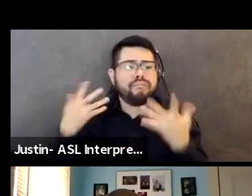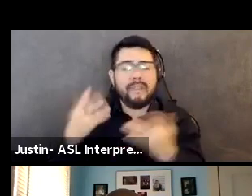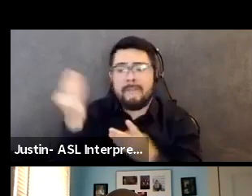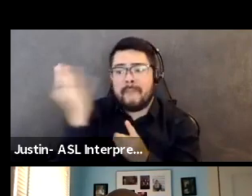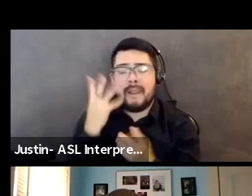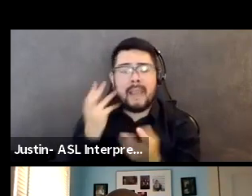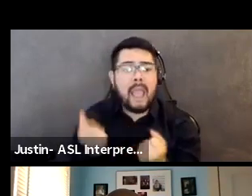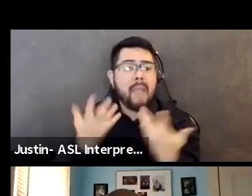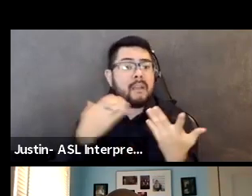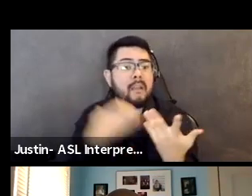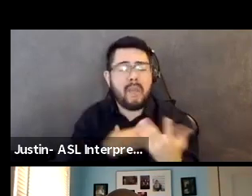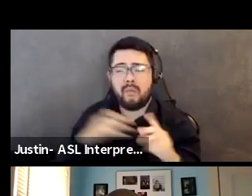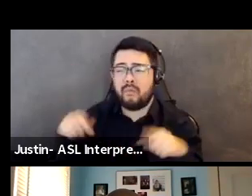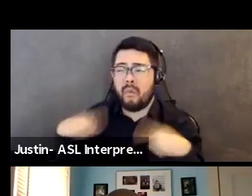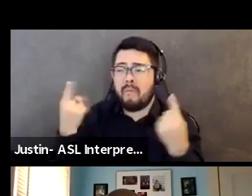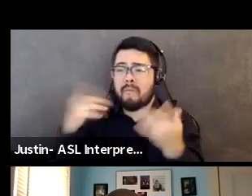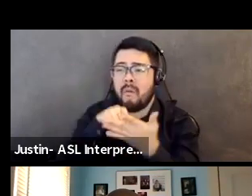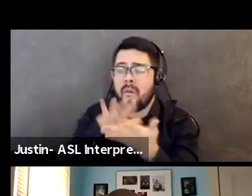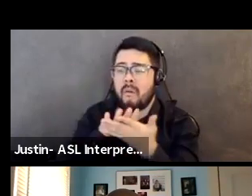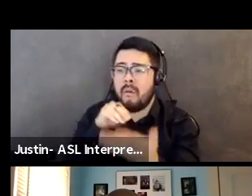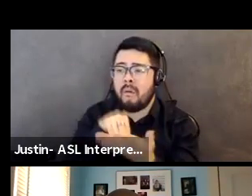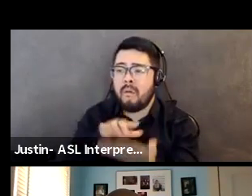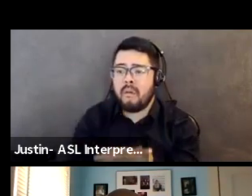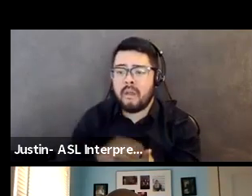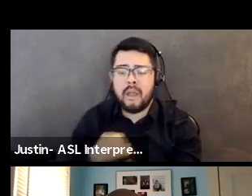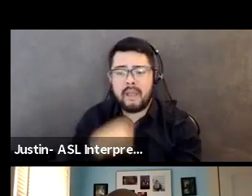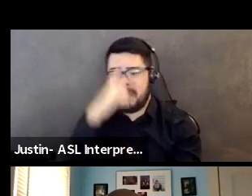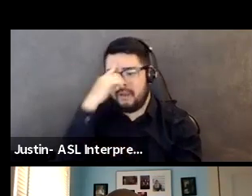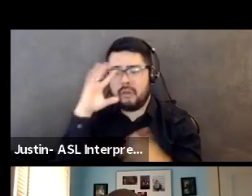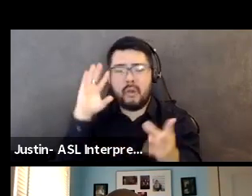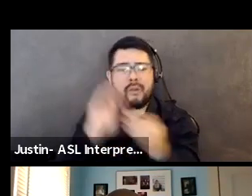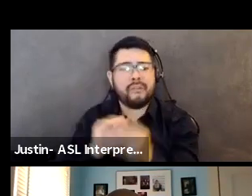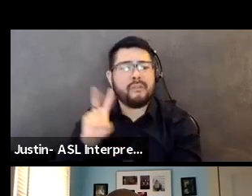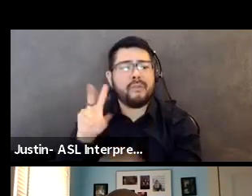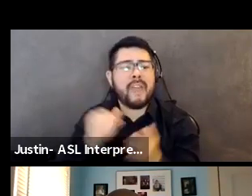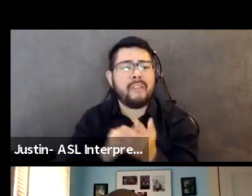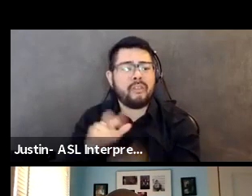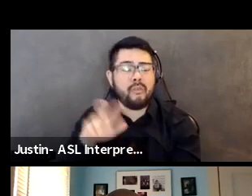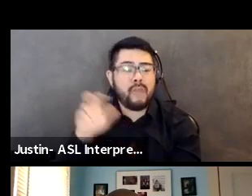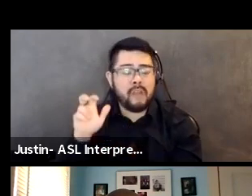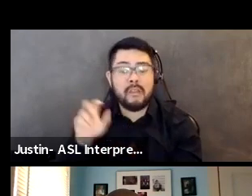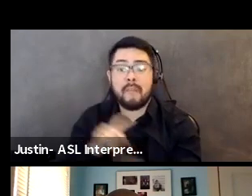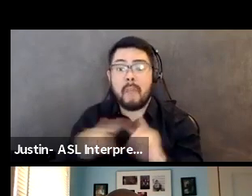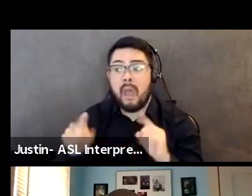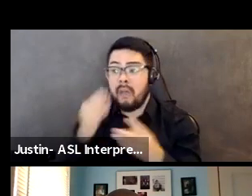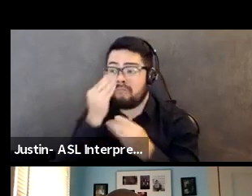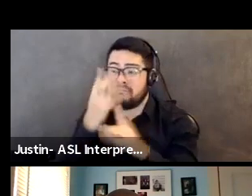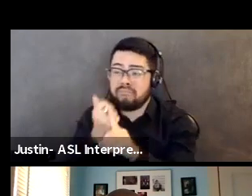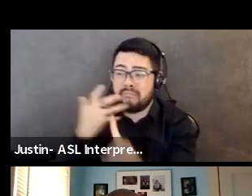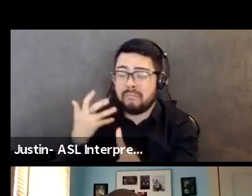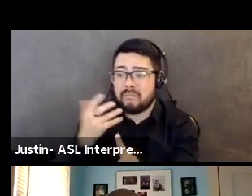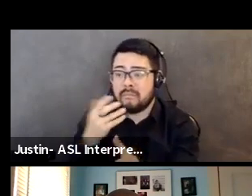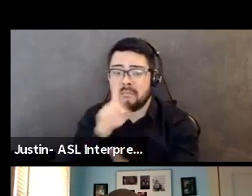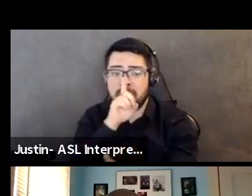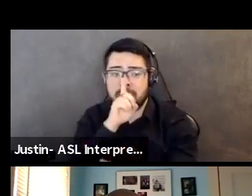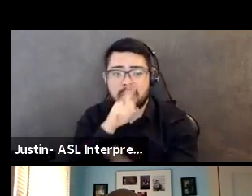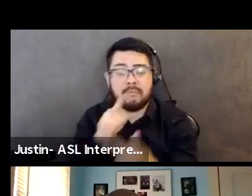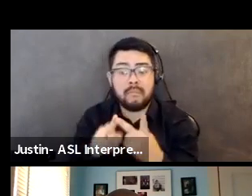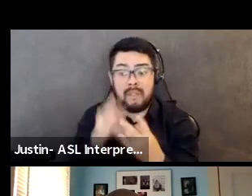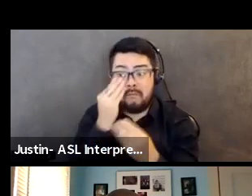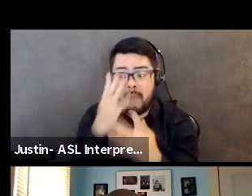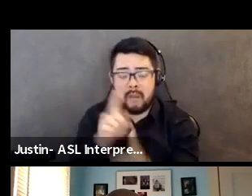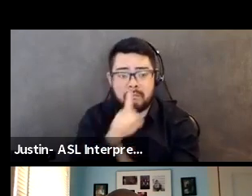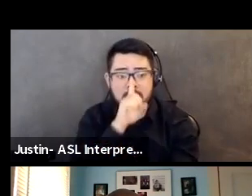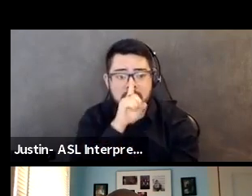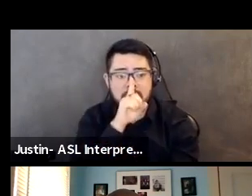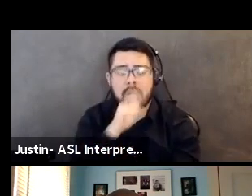been uh there was only a total number of 2300 but no detail no information on that we